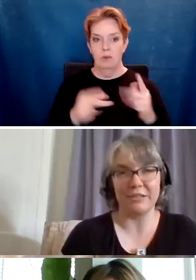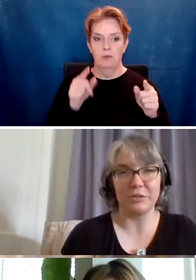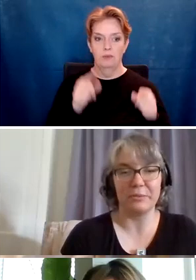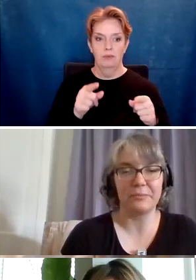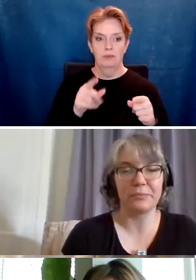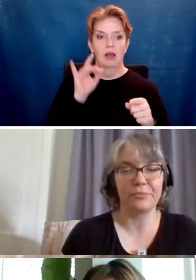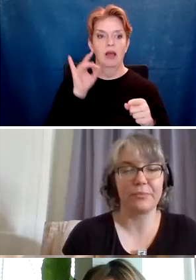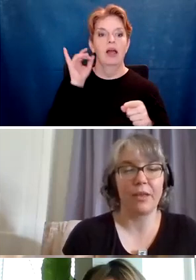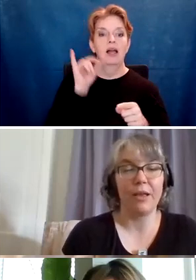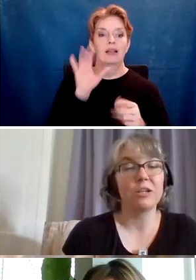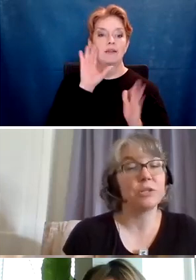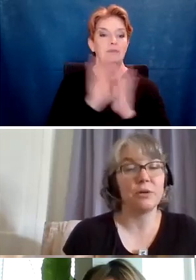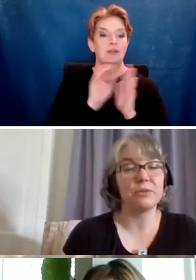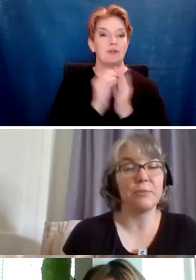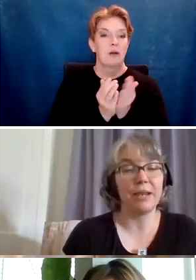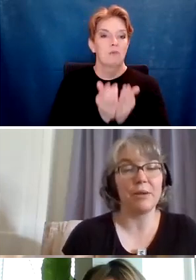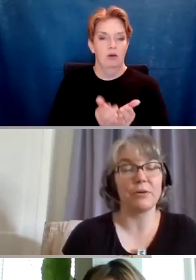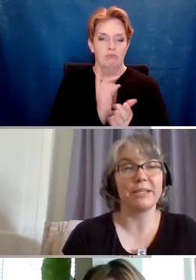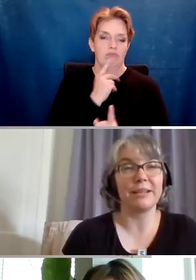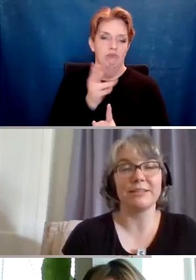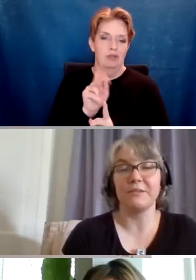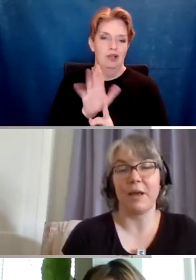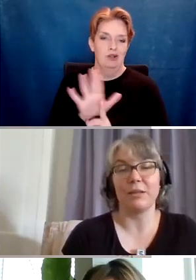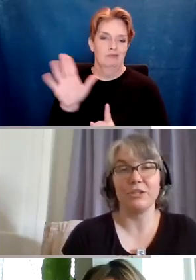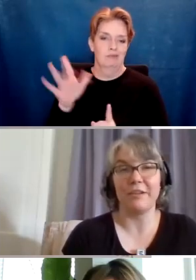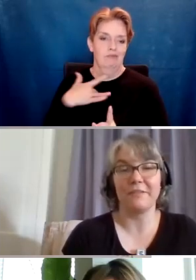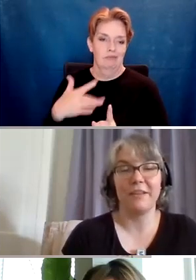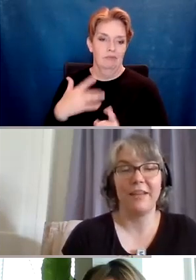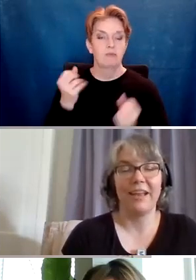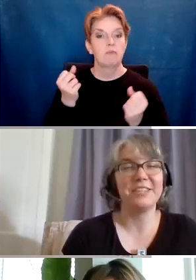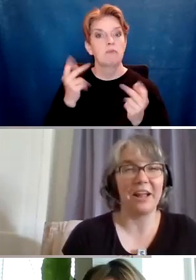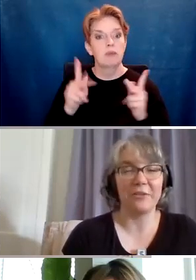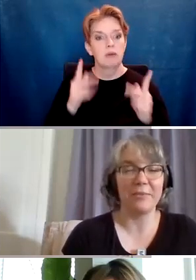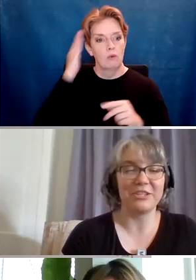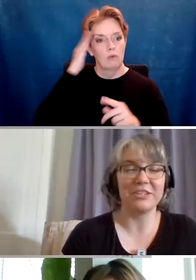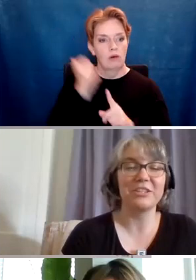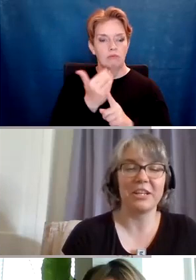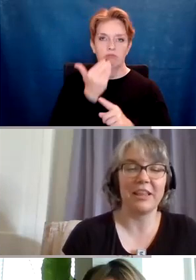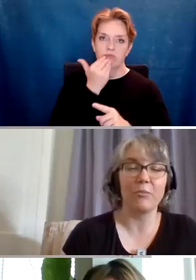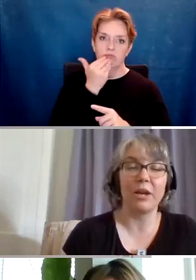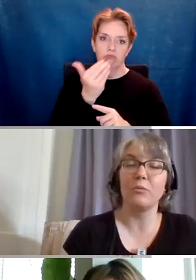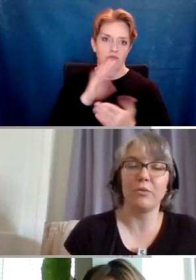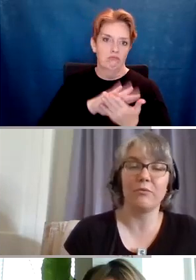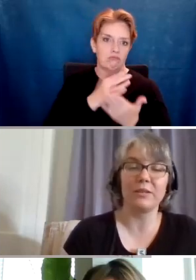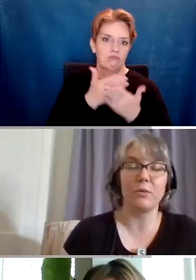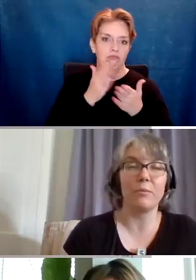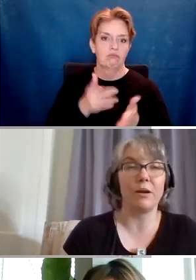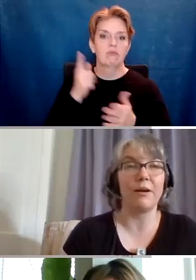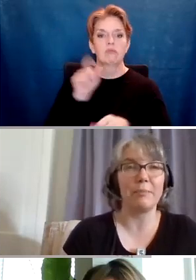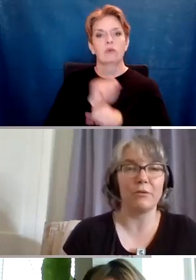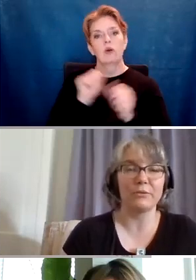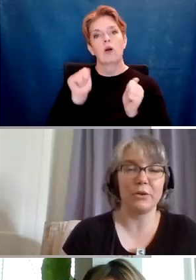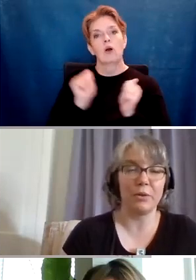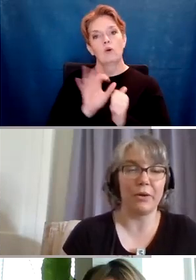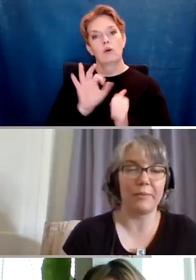classic Hunter. She was known to many Melrose guests as a fabulous chef. As Valerie mentioned, she collaborated with Francois Mignon